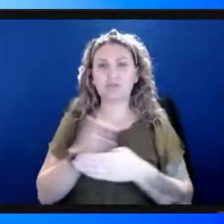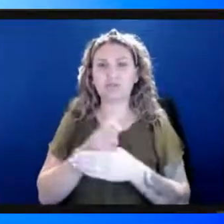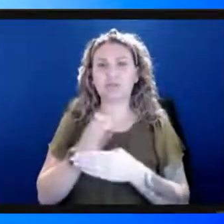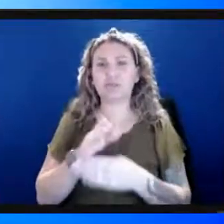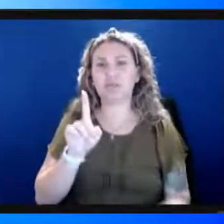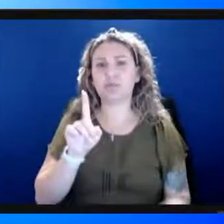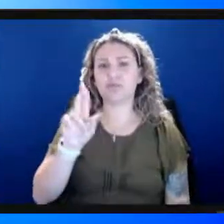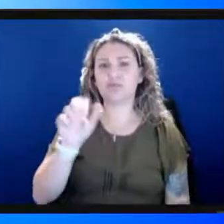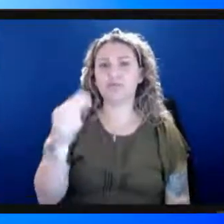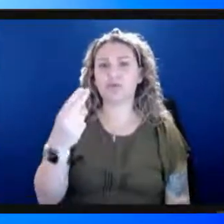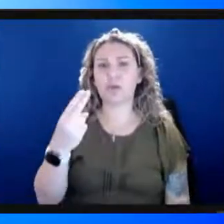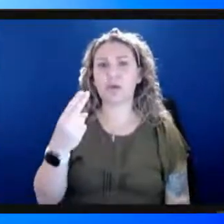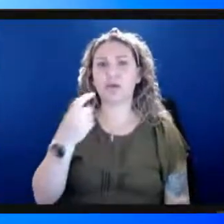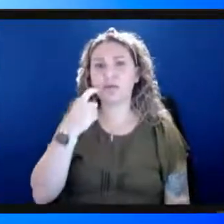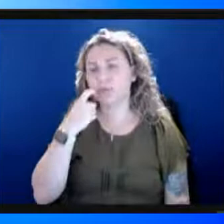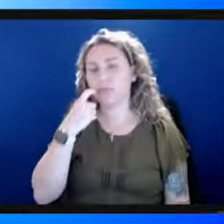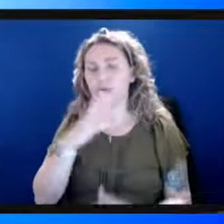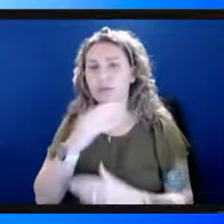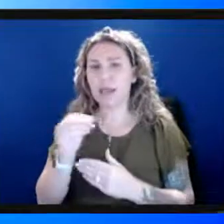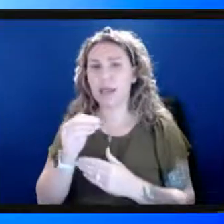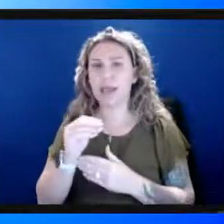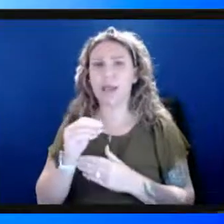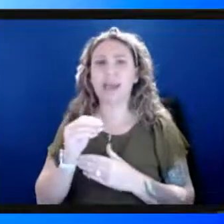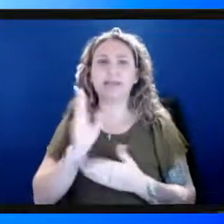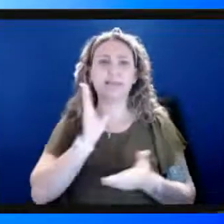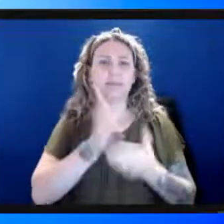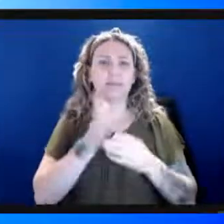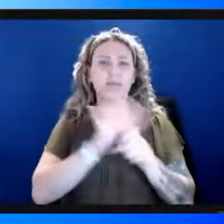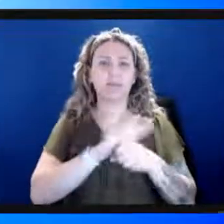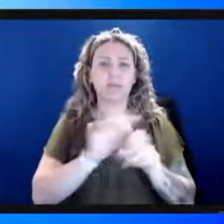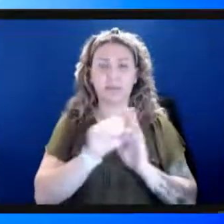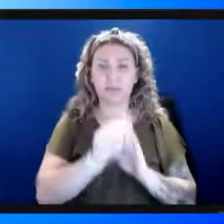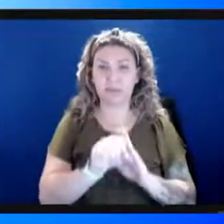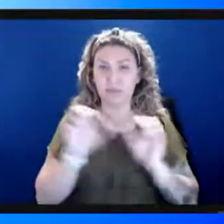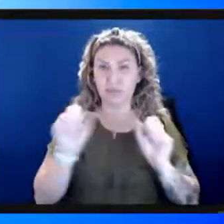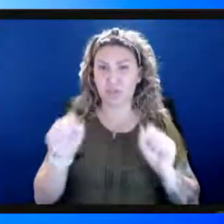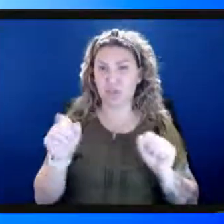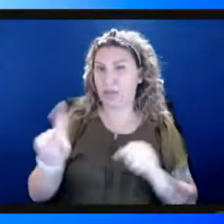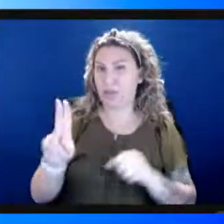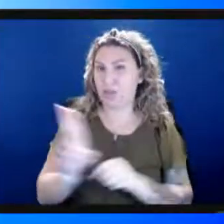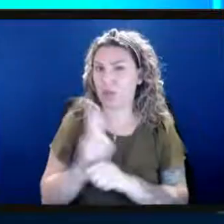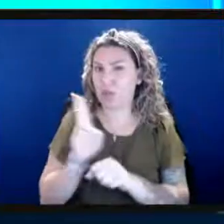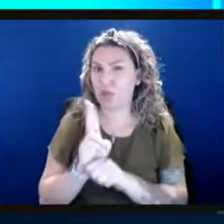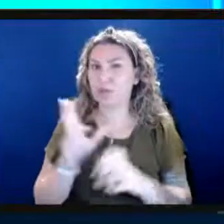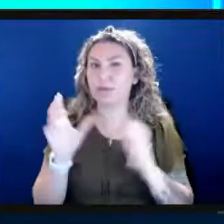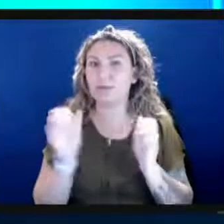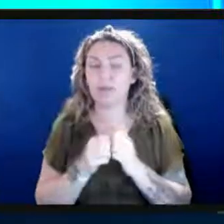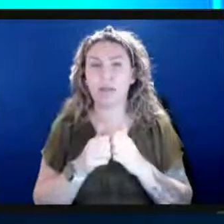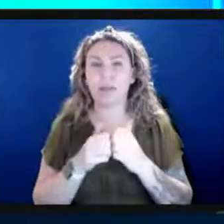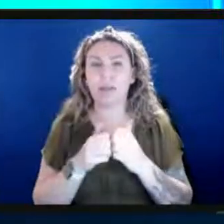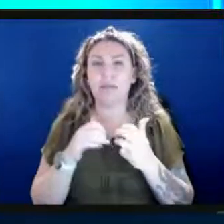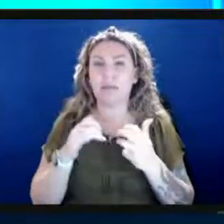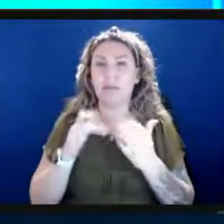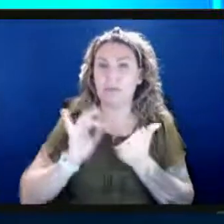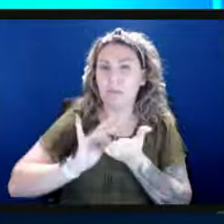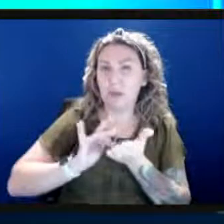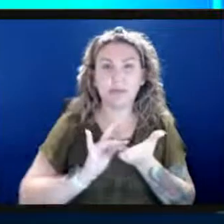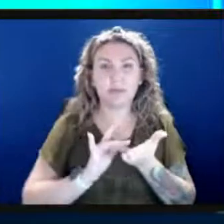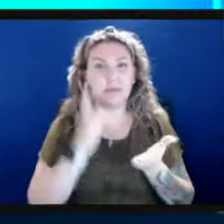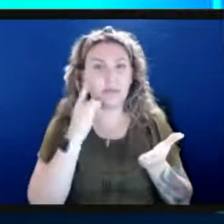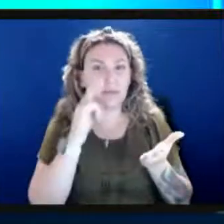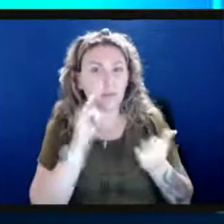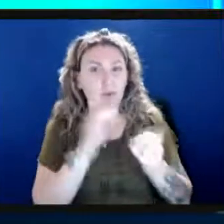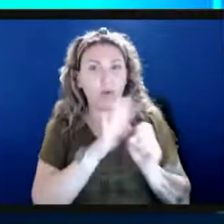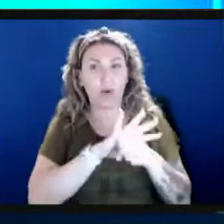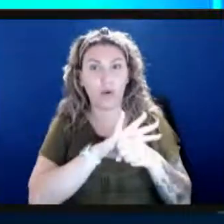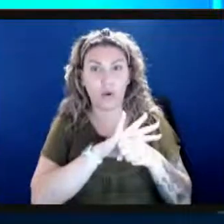mitigate COVID symptoms? Could anyone be abusing drugs to deal with their COVID symptoms? It's interesting. Well, I'll just